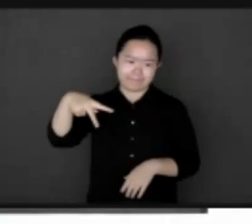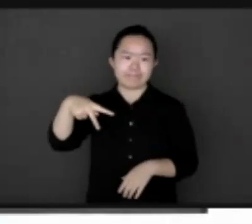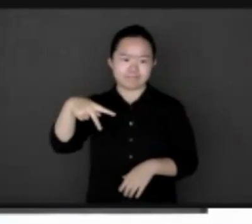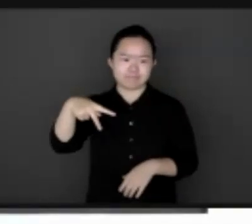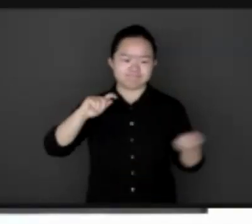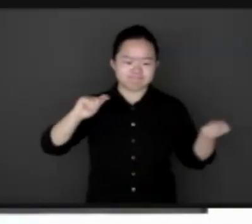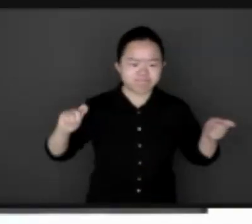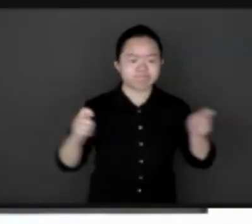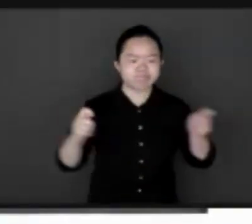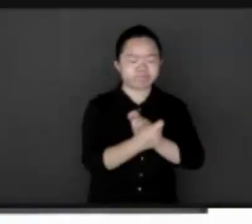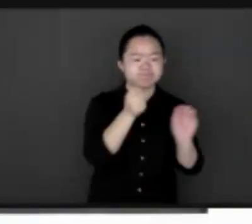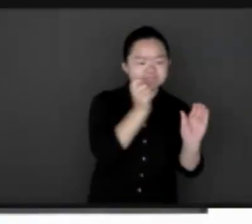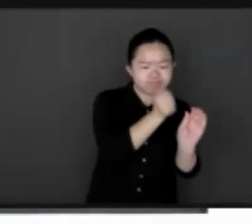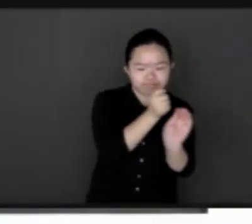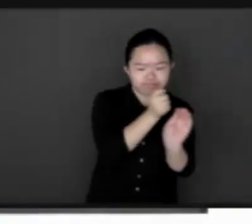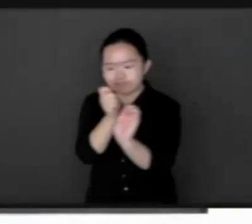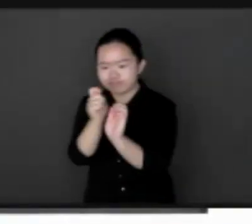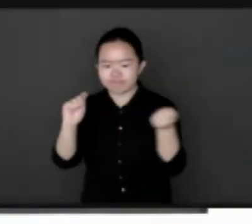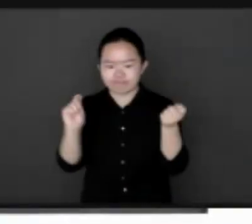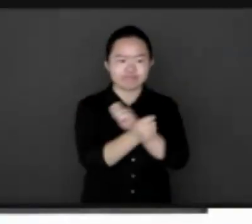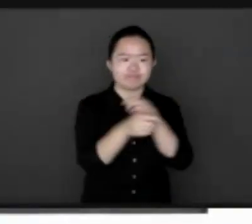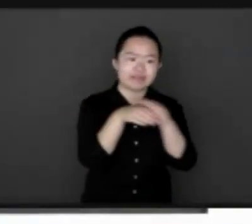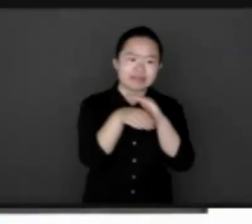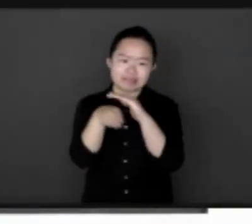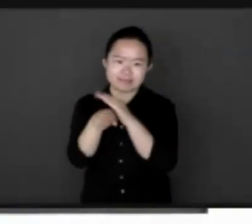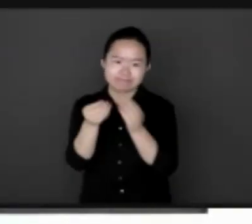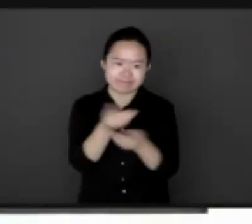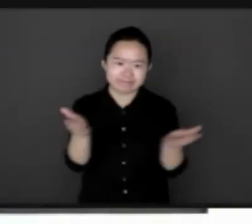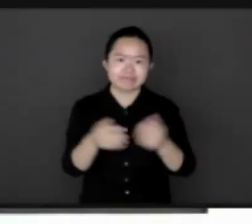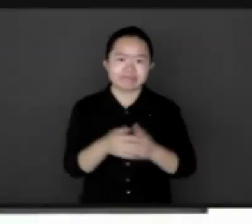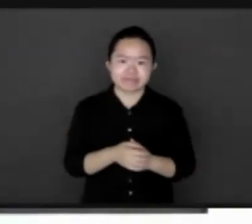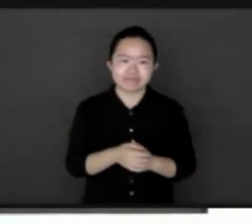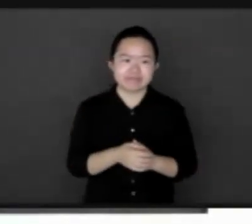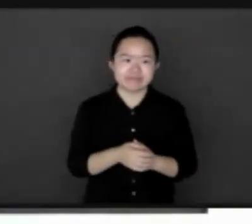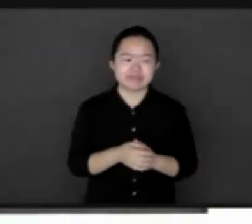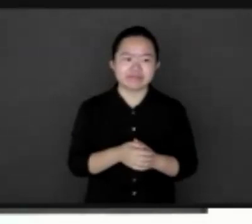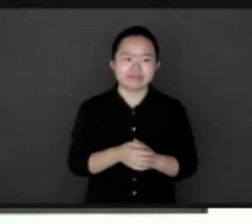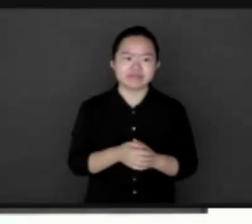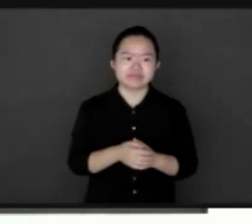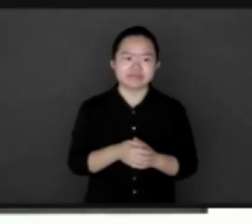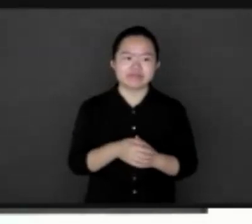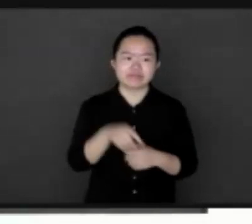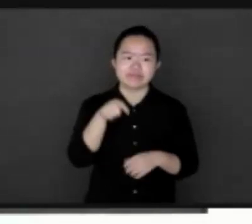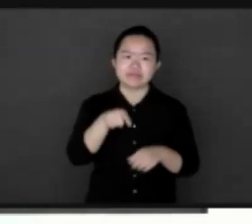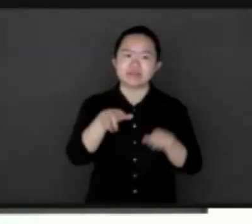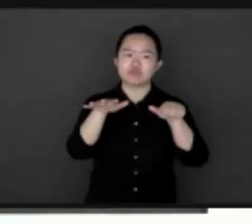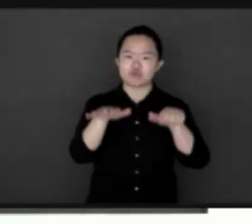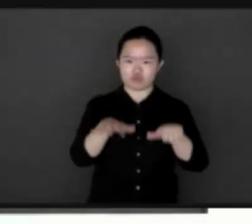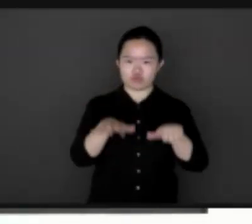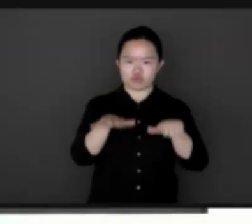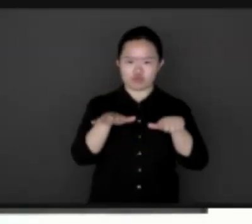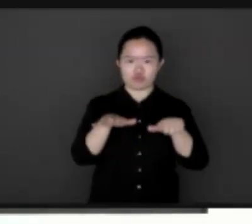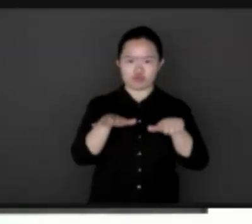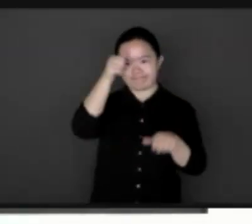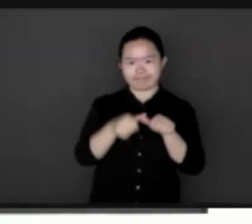date. The apps was in June for logical reasons. Then after 2021,